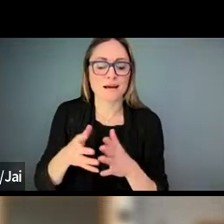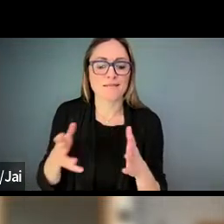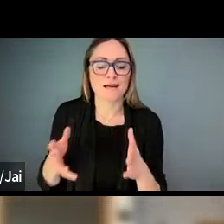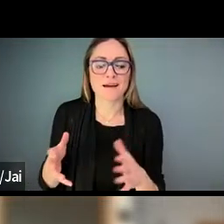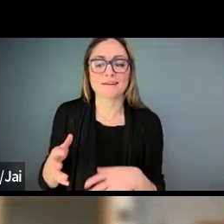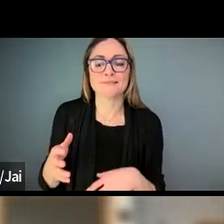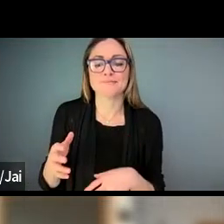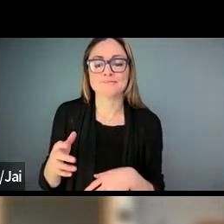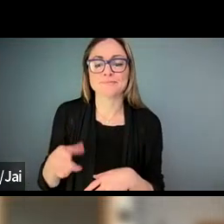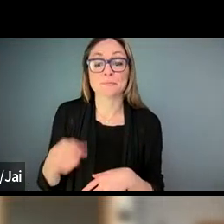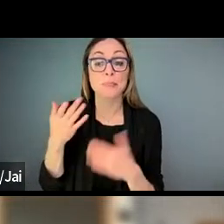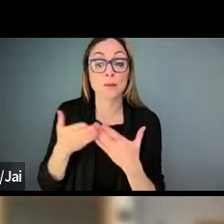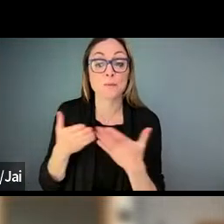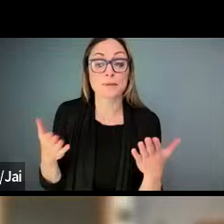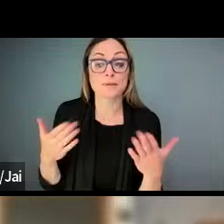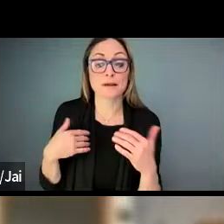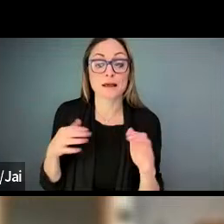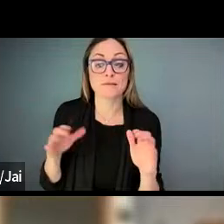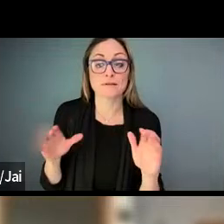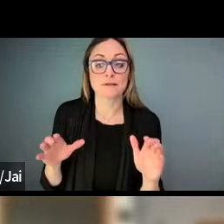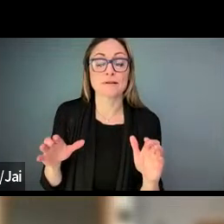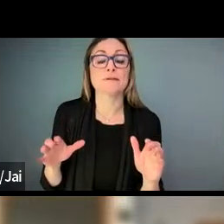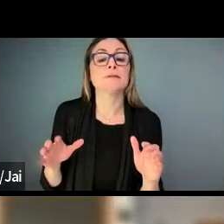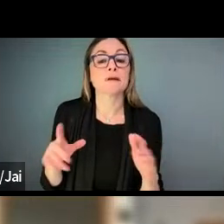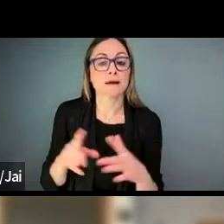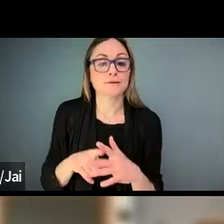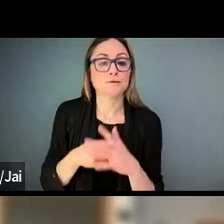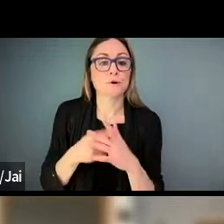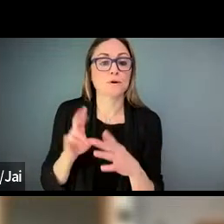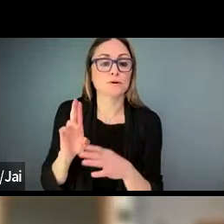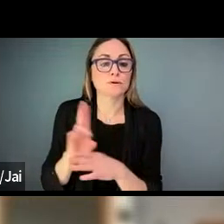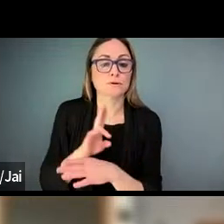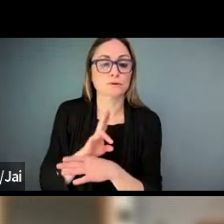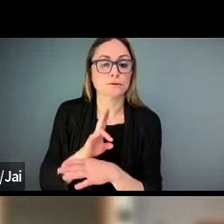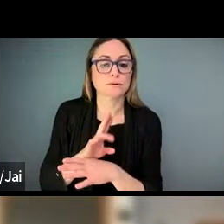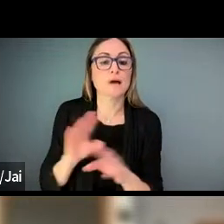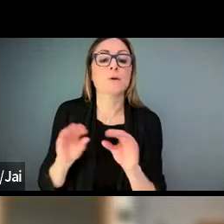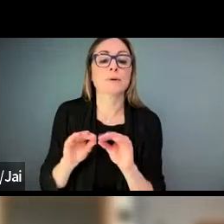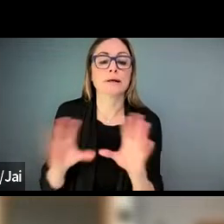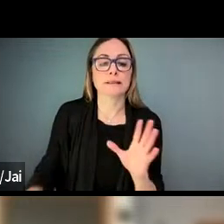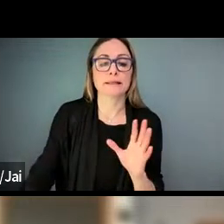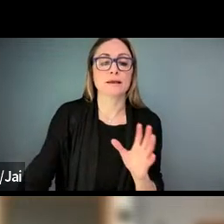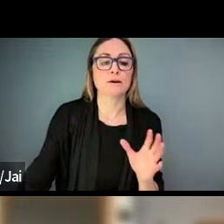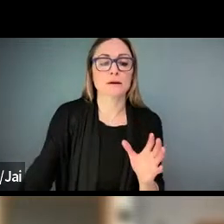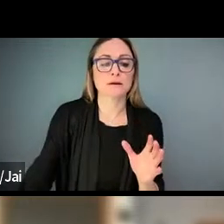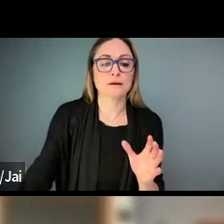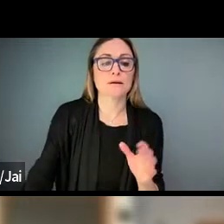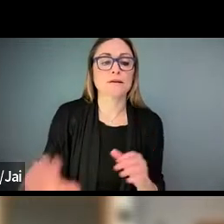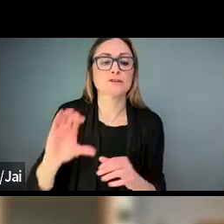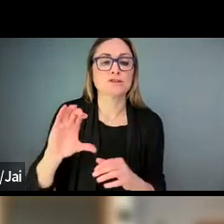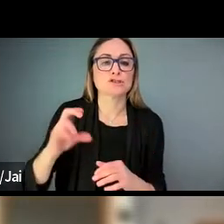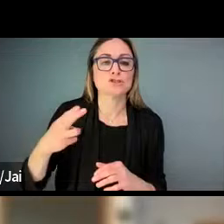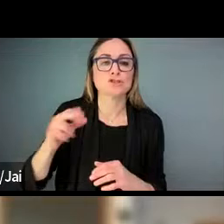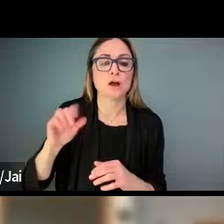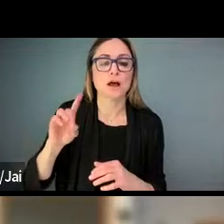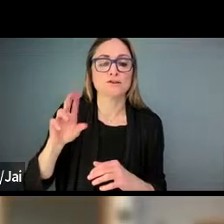that I've done is I have started using clear Post-it notes because when you erase